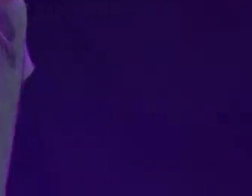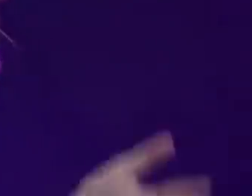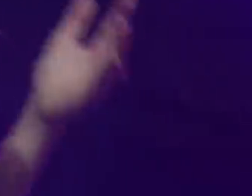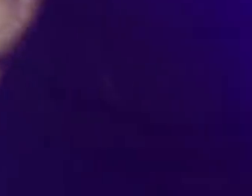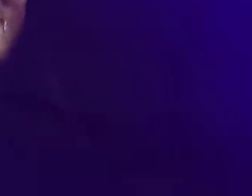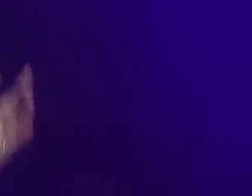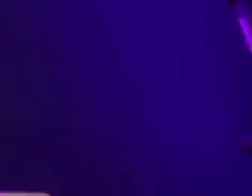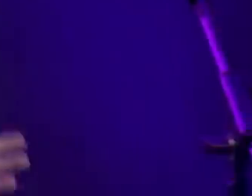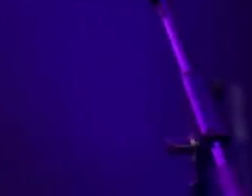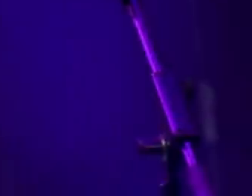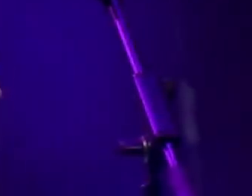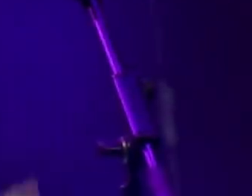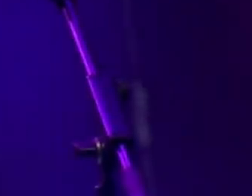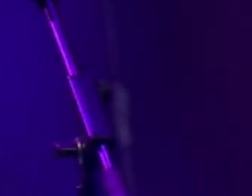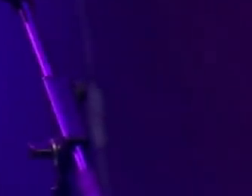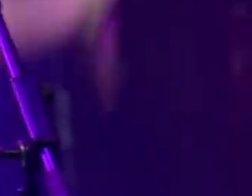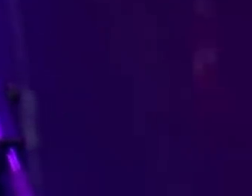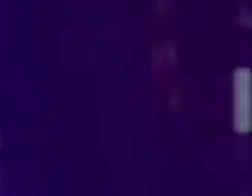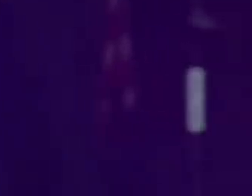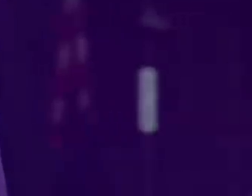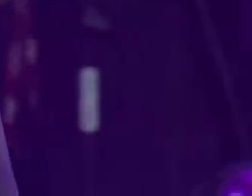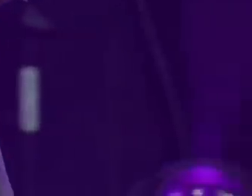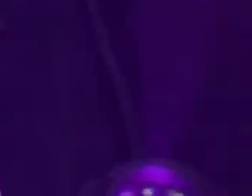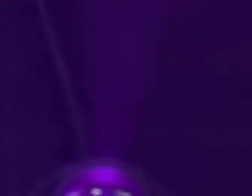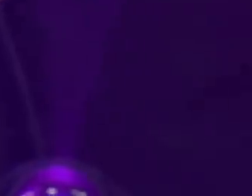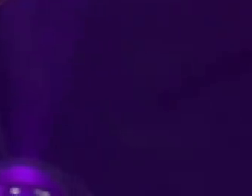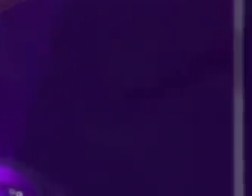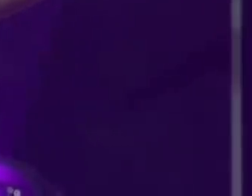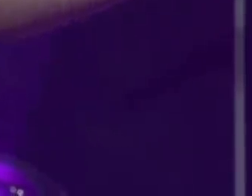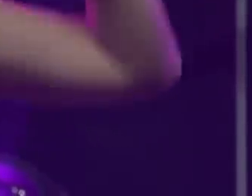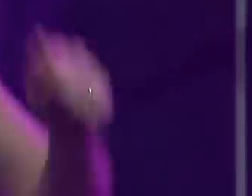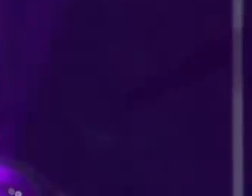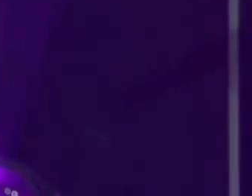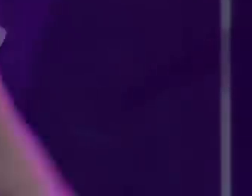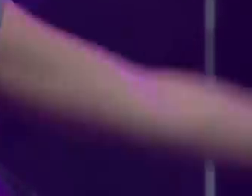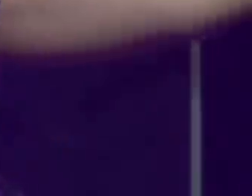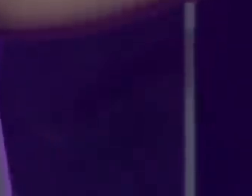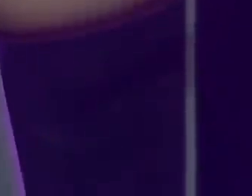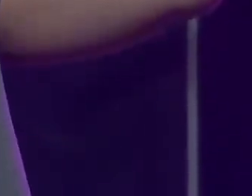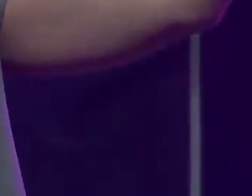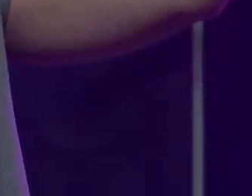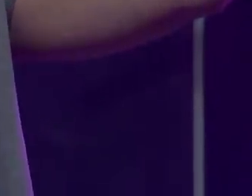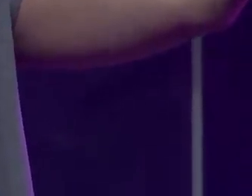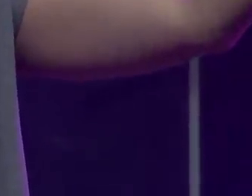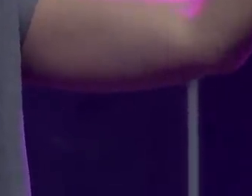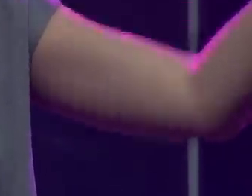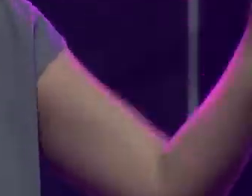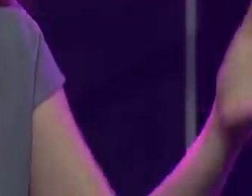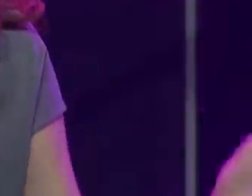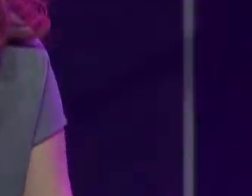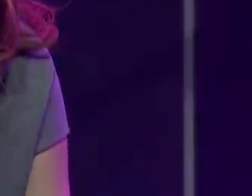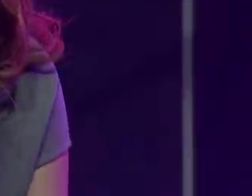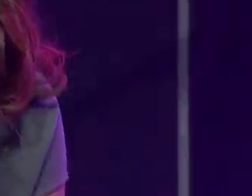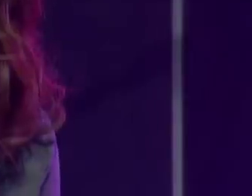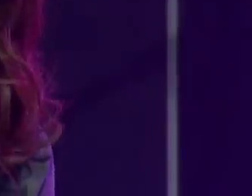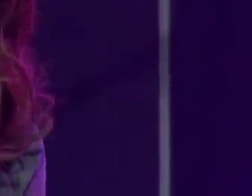My Jesus, my Savior, Lord,